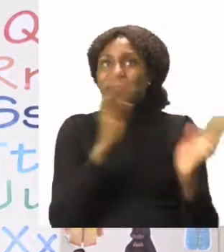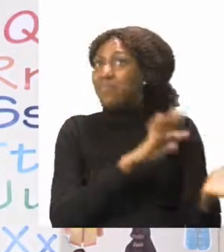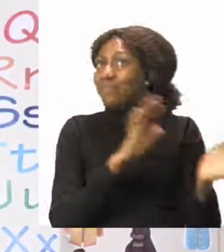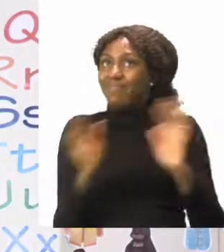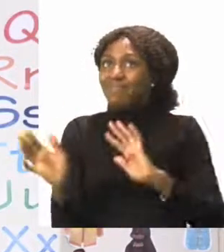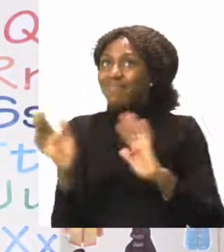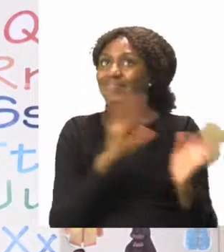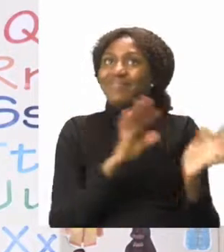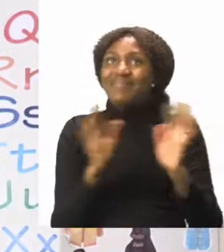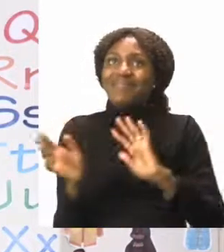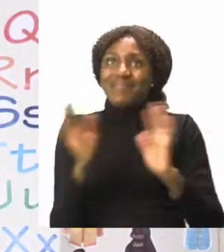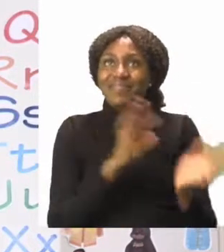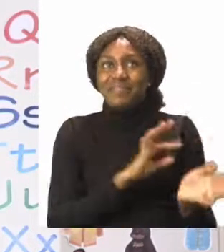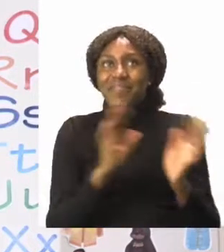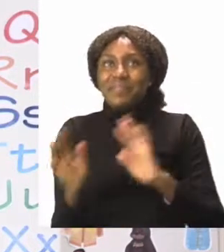Goodbye.